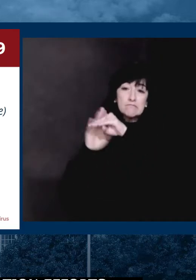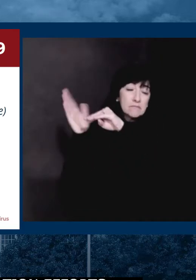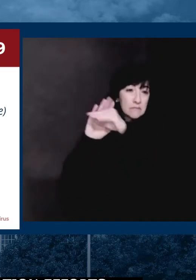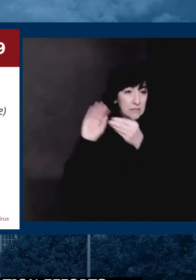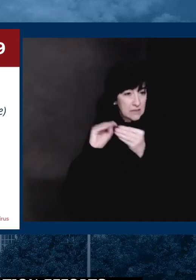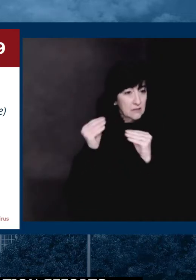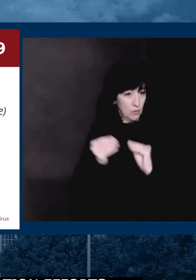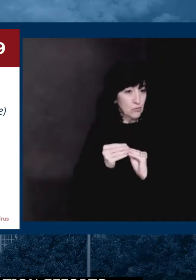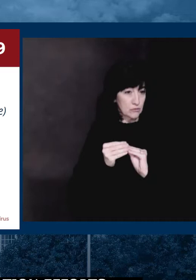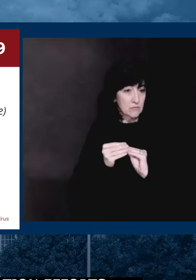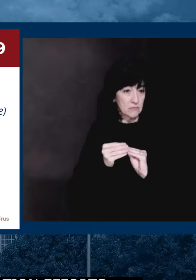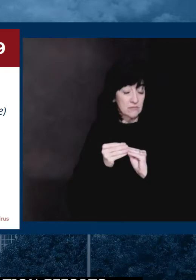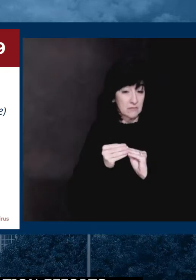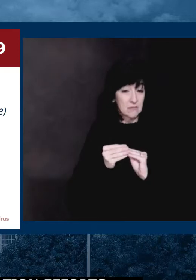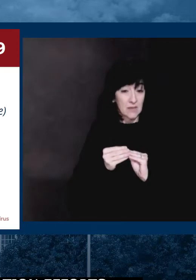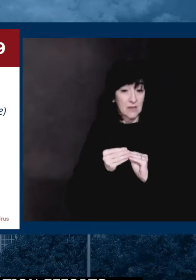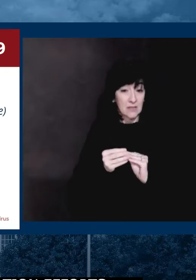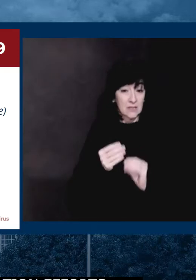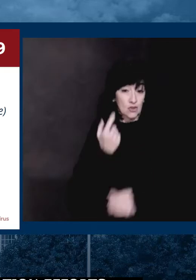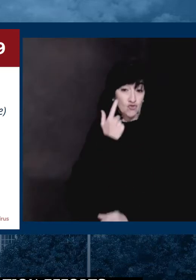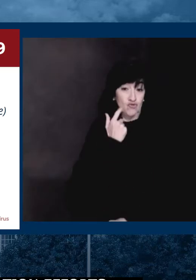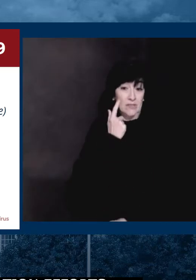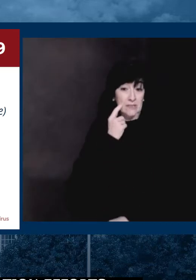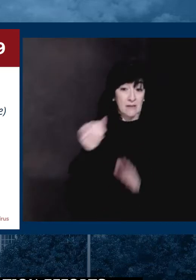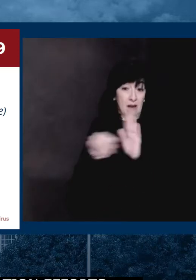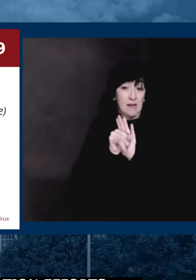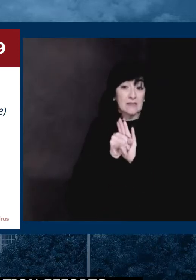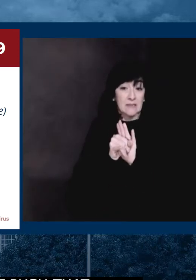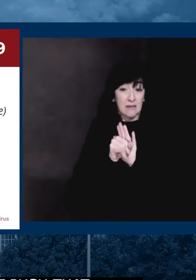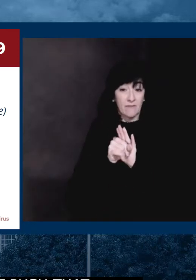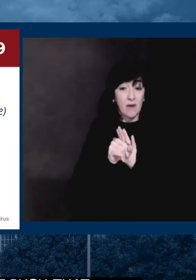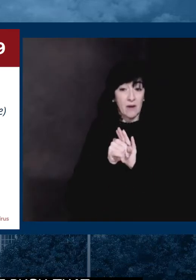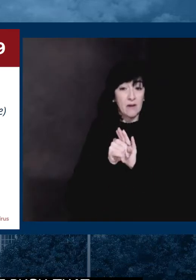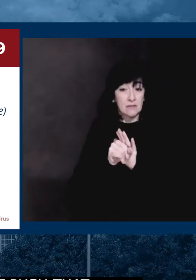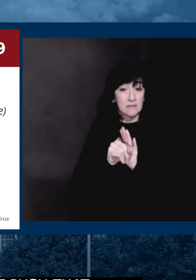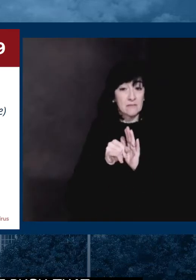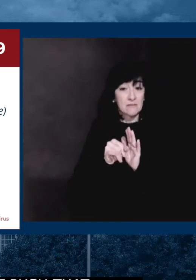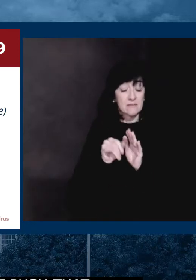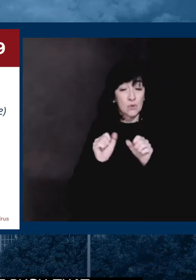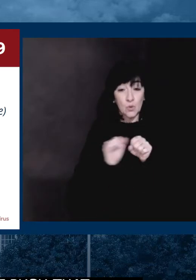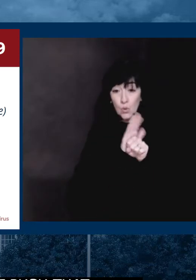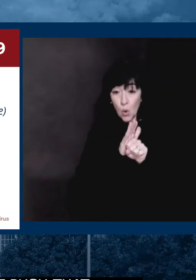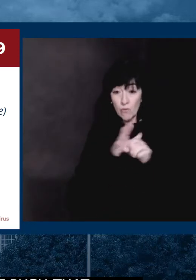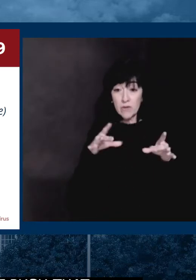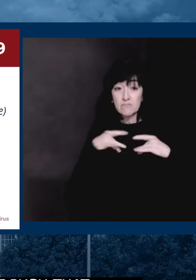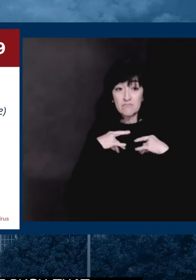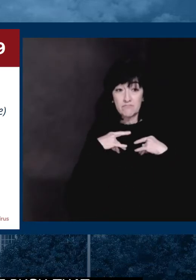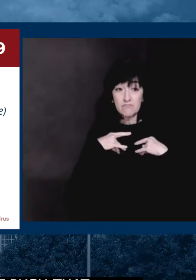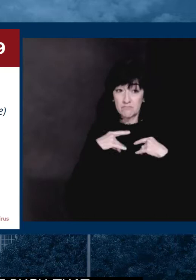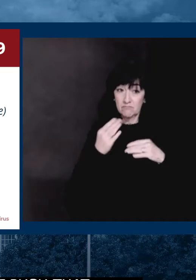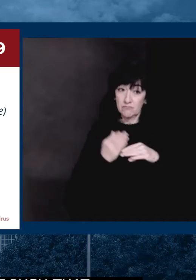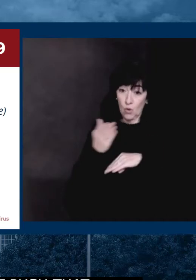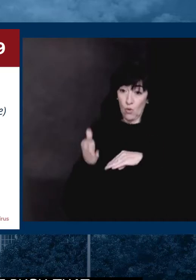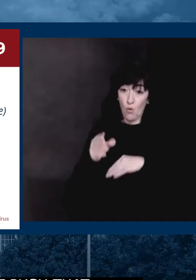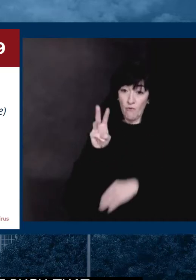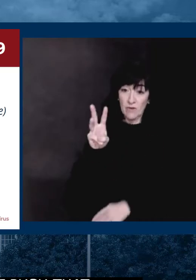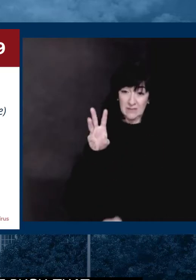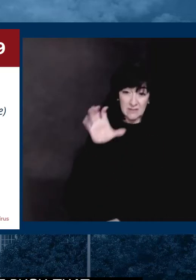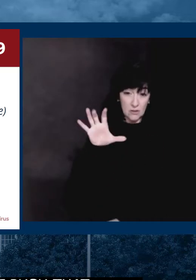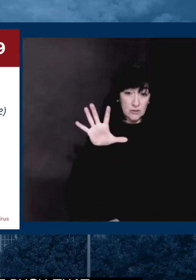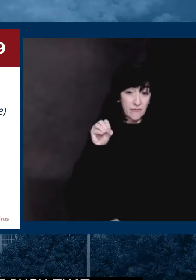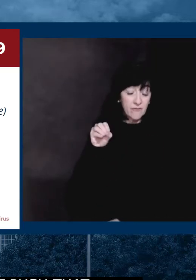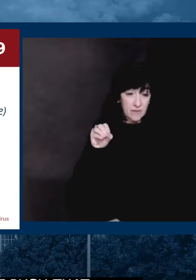650. Just 2 weeks ago, a little short of 2 weeks ago, was up over 800 at 822